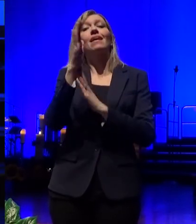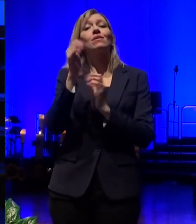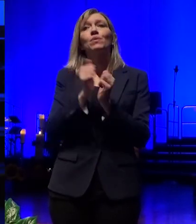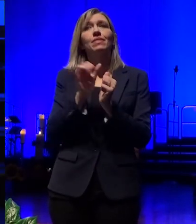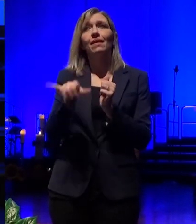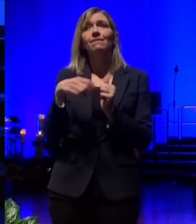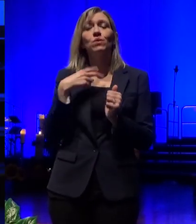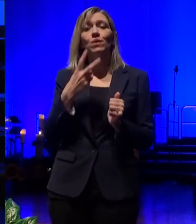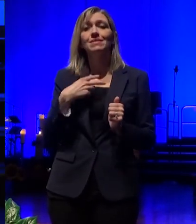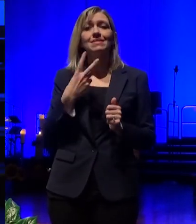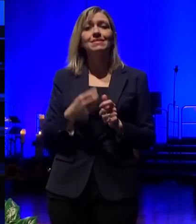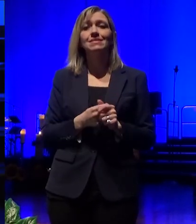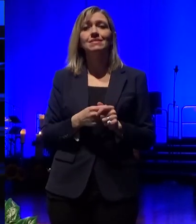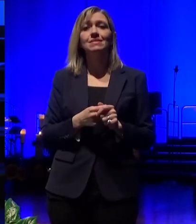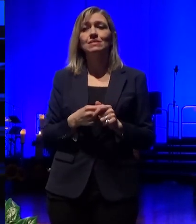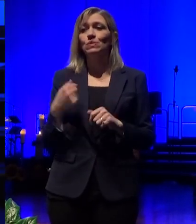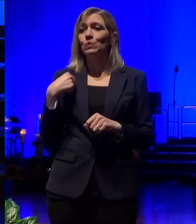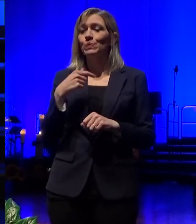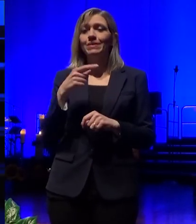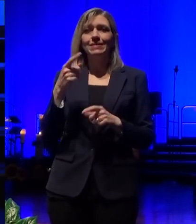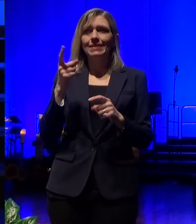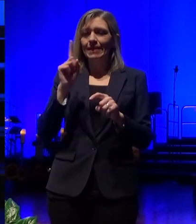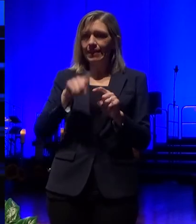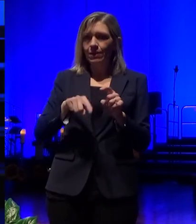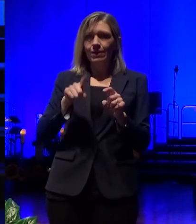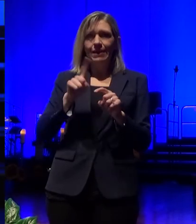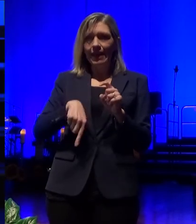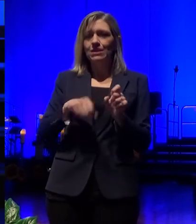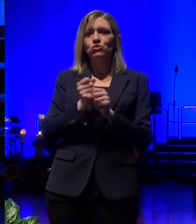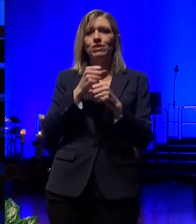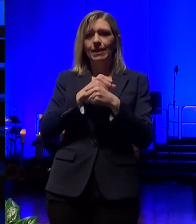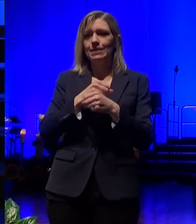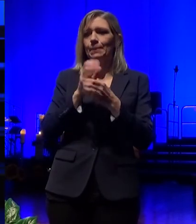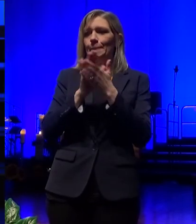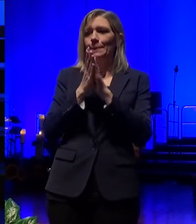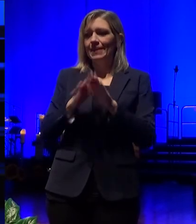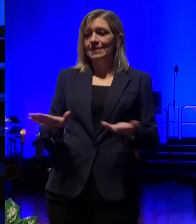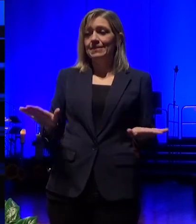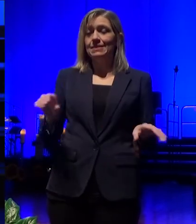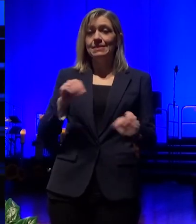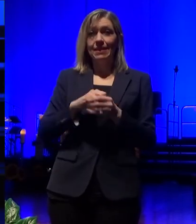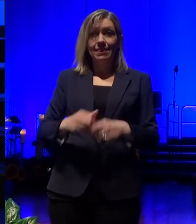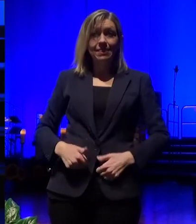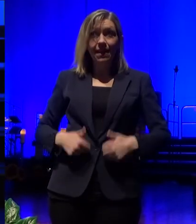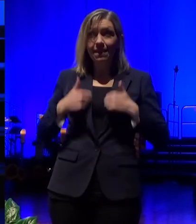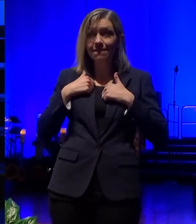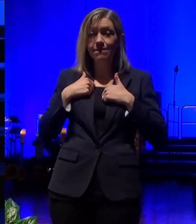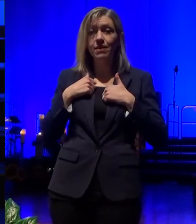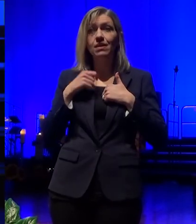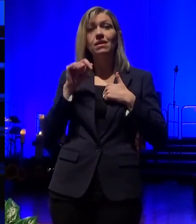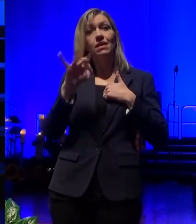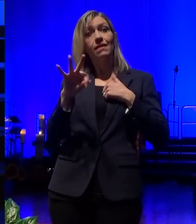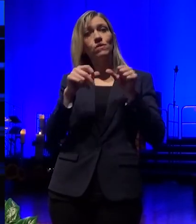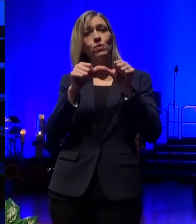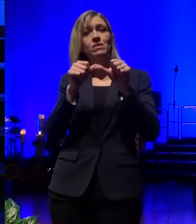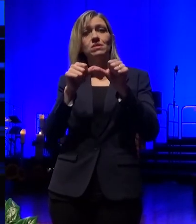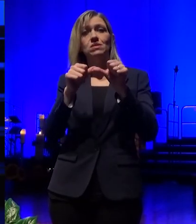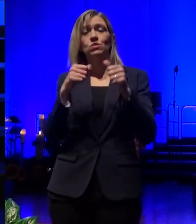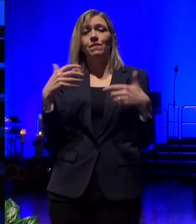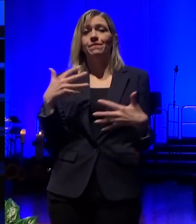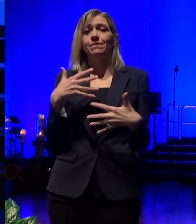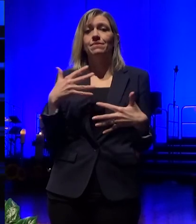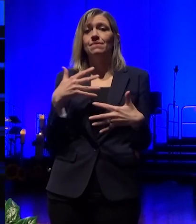that voice. We won't create peace in our lifetime, in our life, by continuing to be